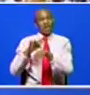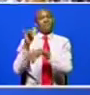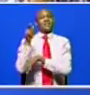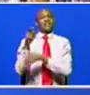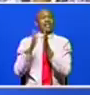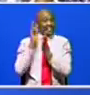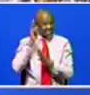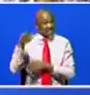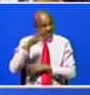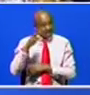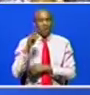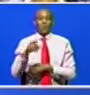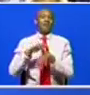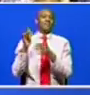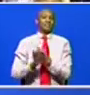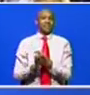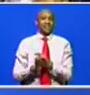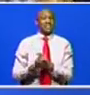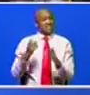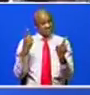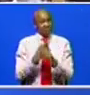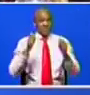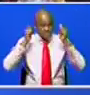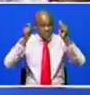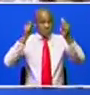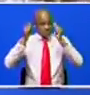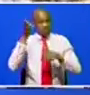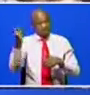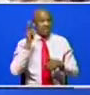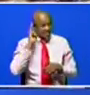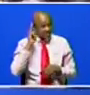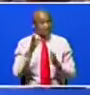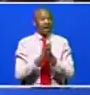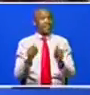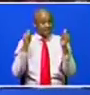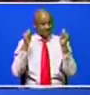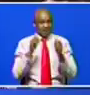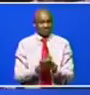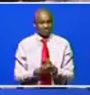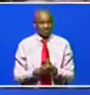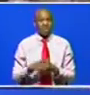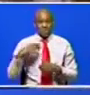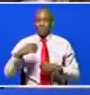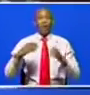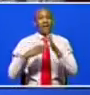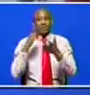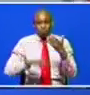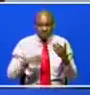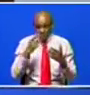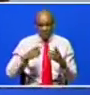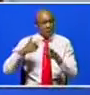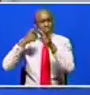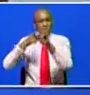Abagusi region, given that there have been several demonstrations in Kisii and Nyamira protesting what they termed as